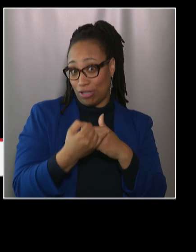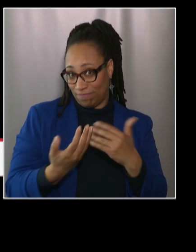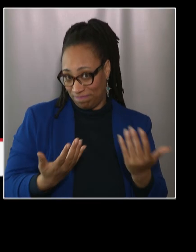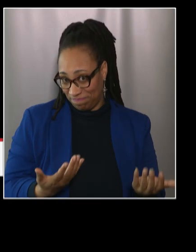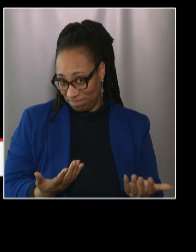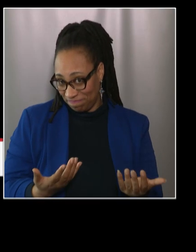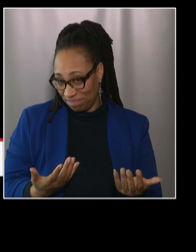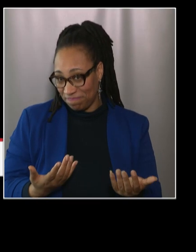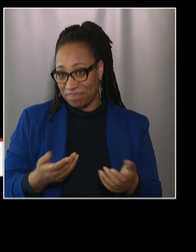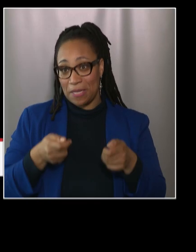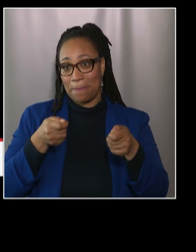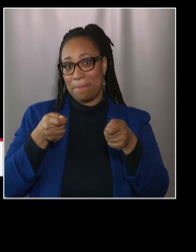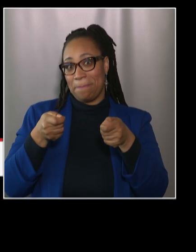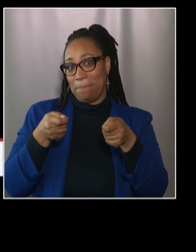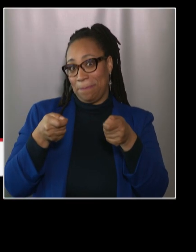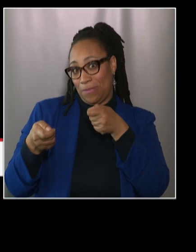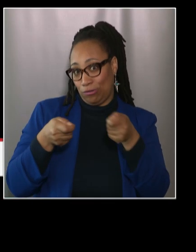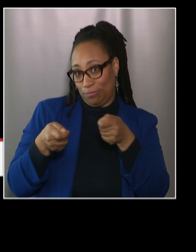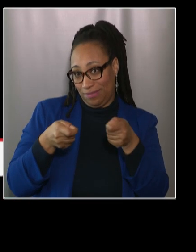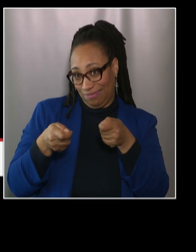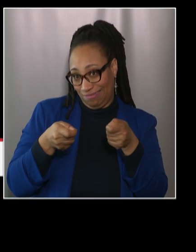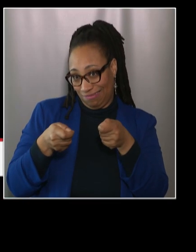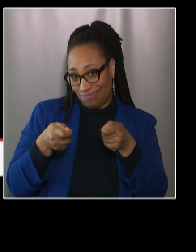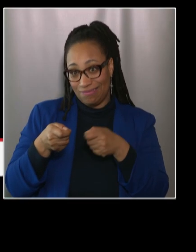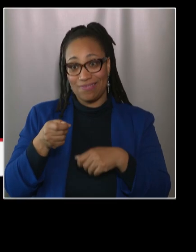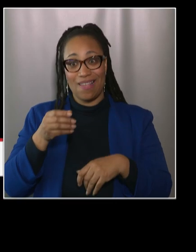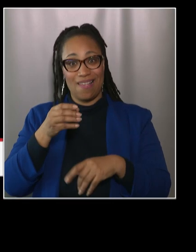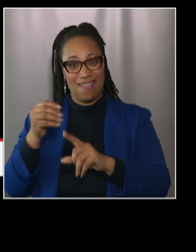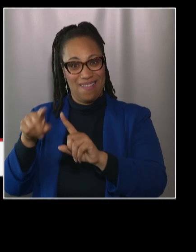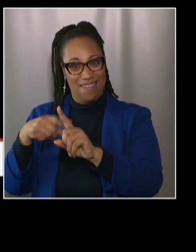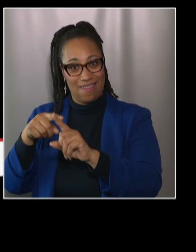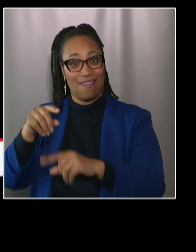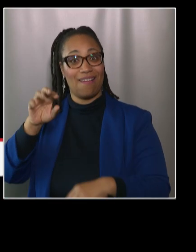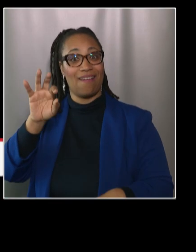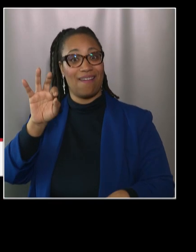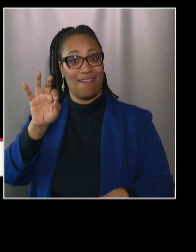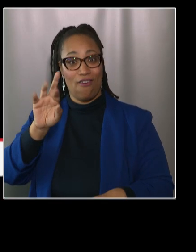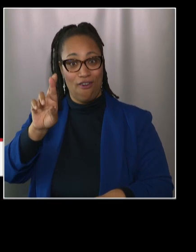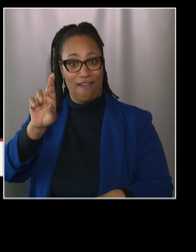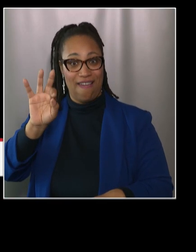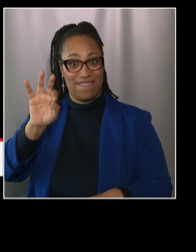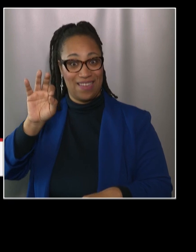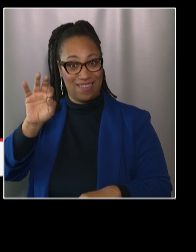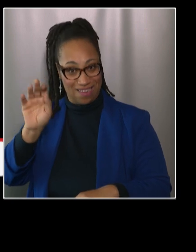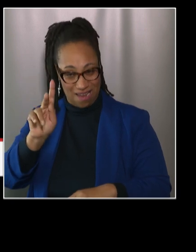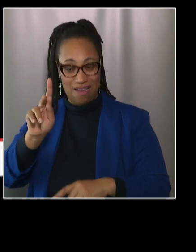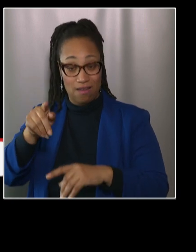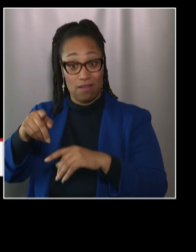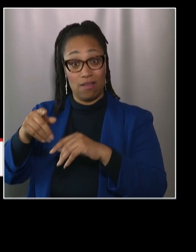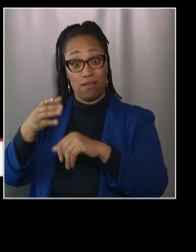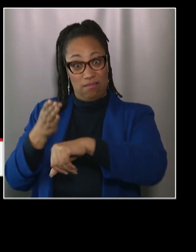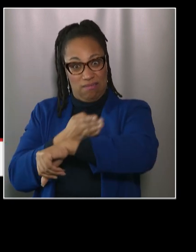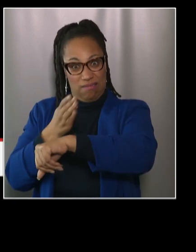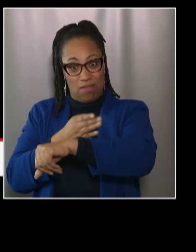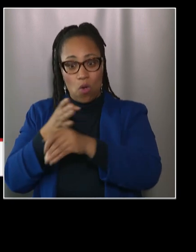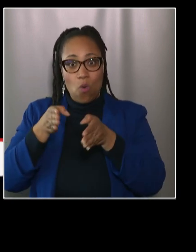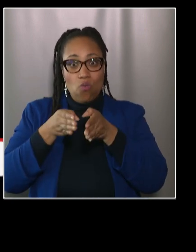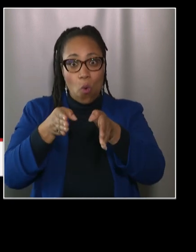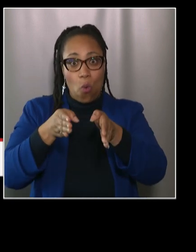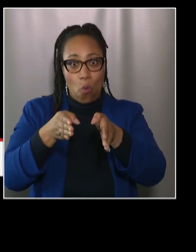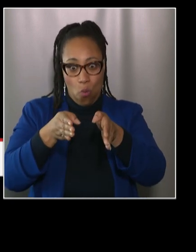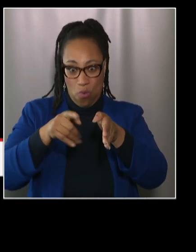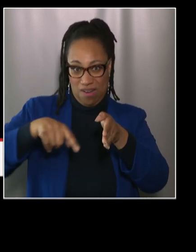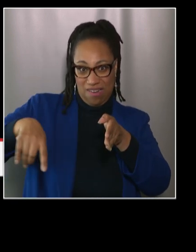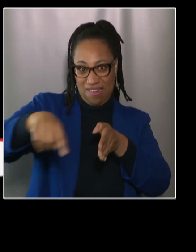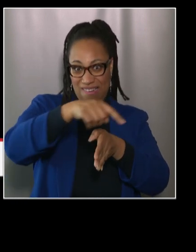and Construction Management RFK Infrastructure and Roadway Construction. This RFK infrastructure project, located, of course, in